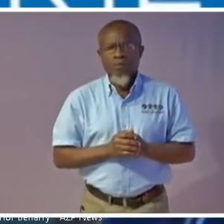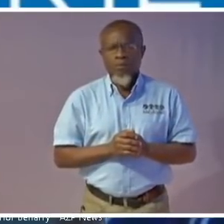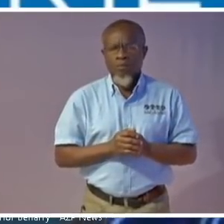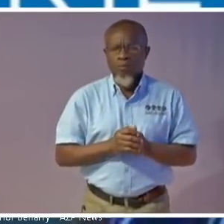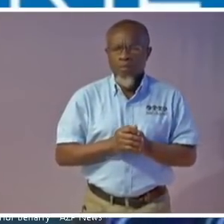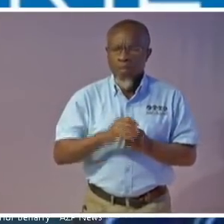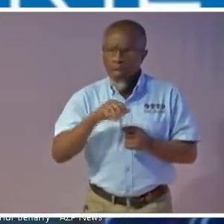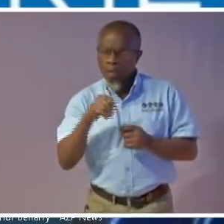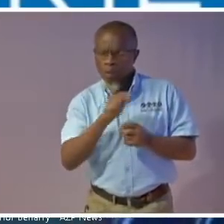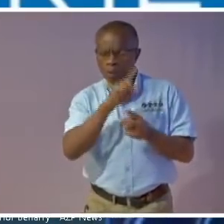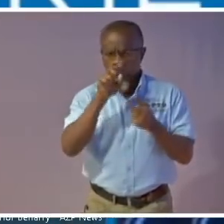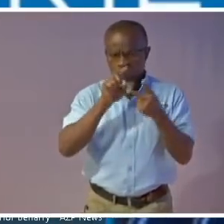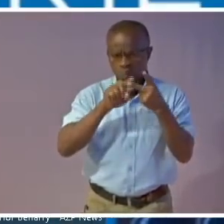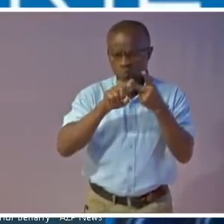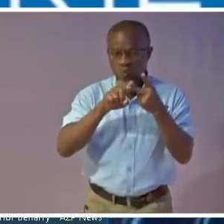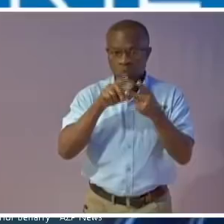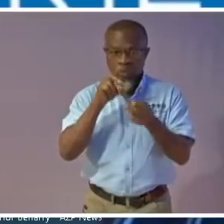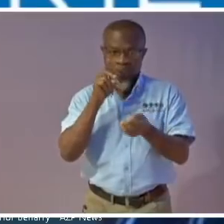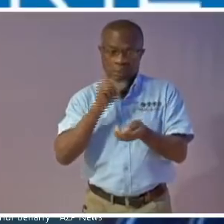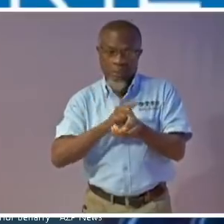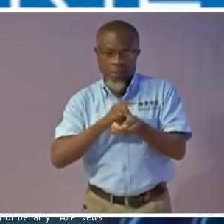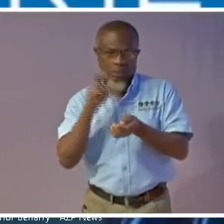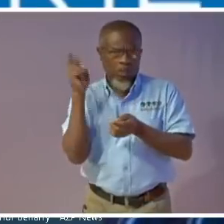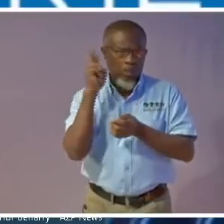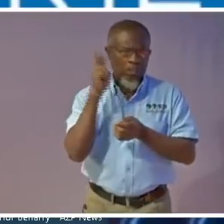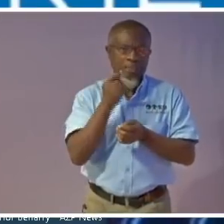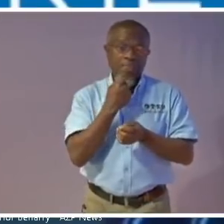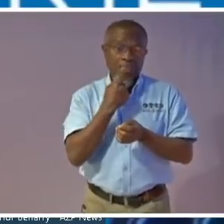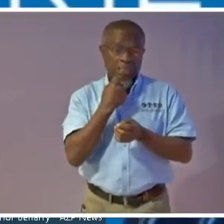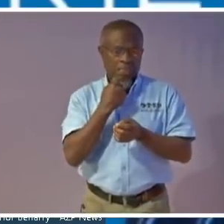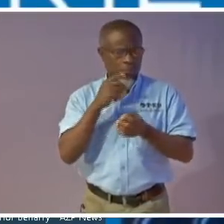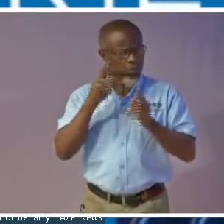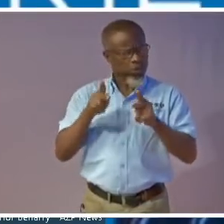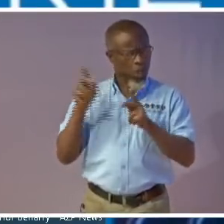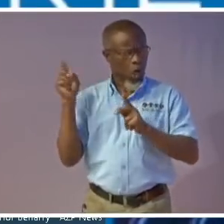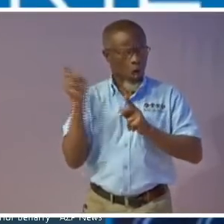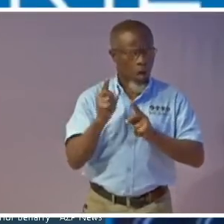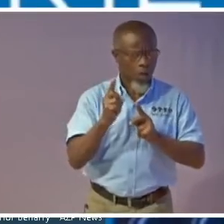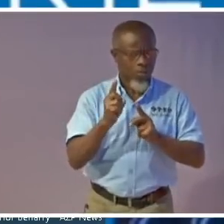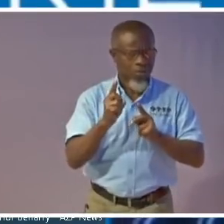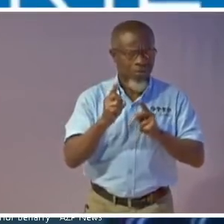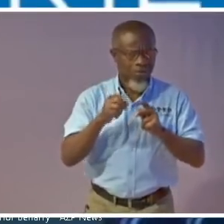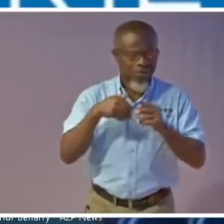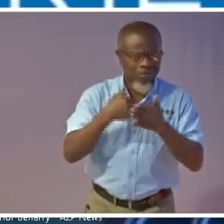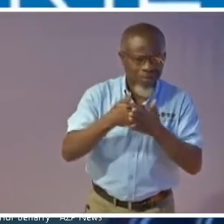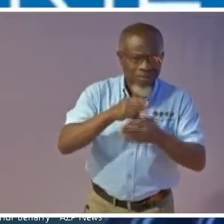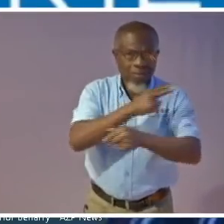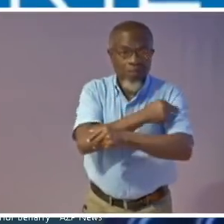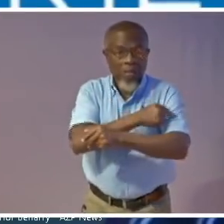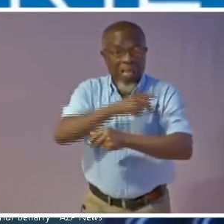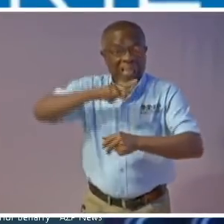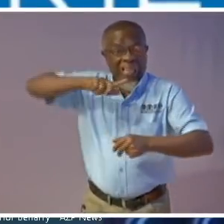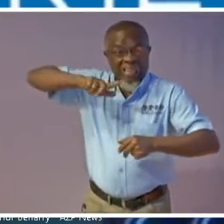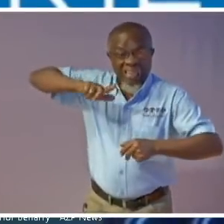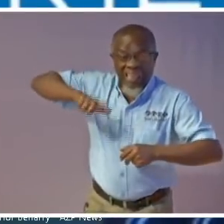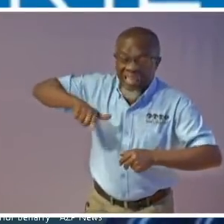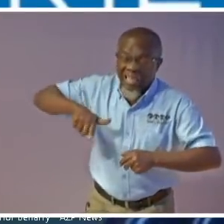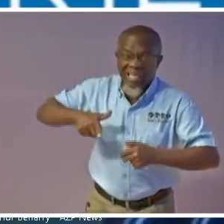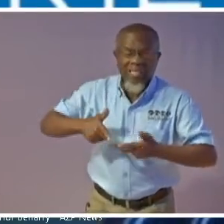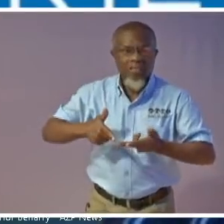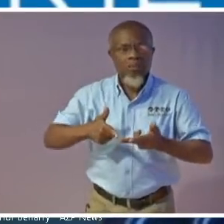you've always said that people present themselves very late to hospital. AZP News,